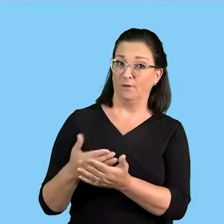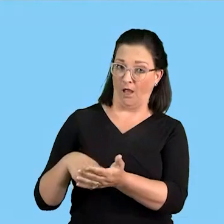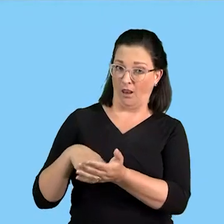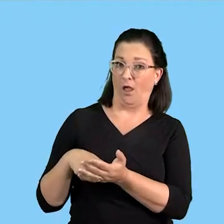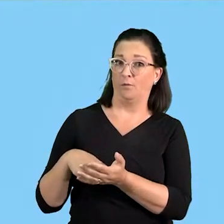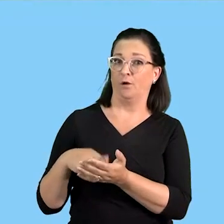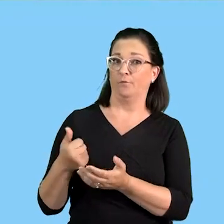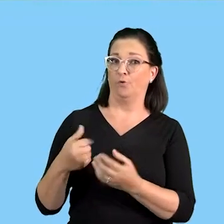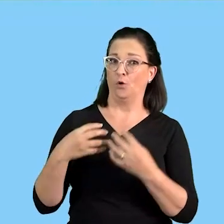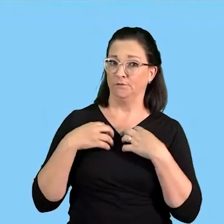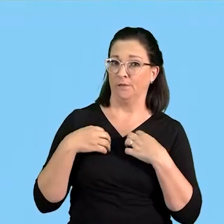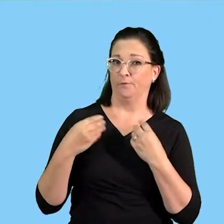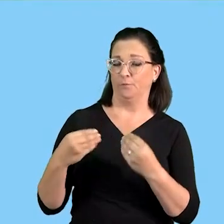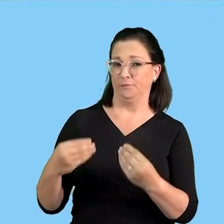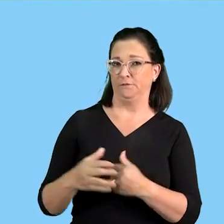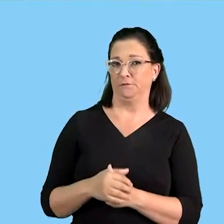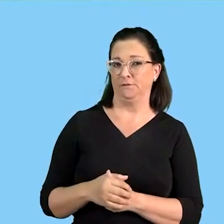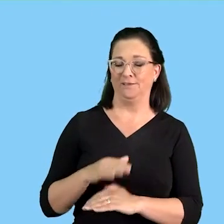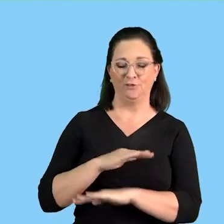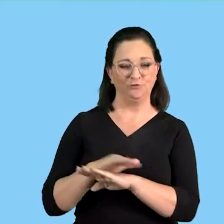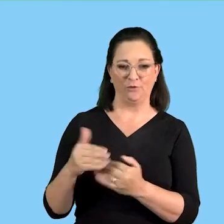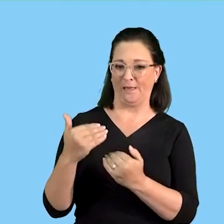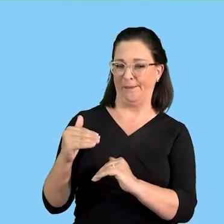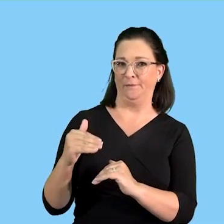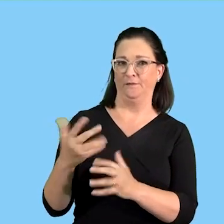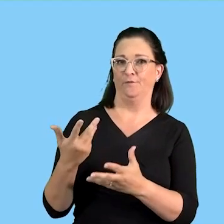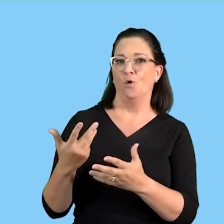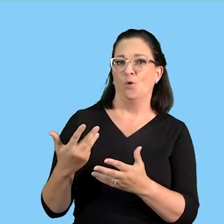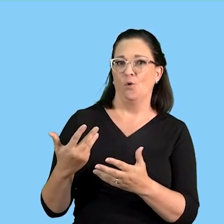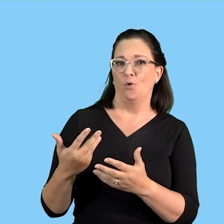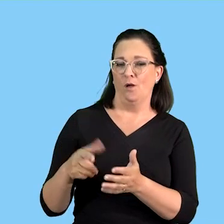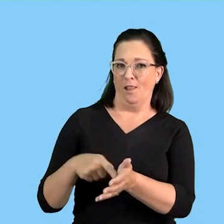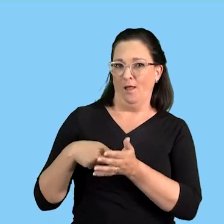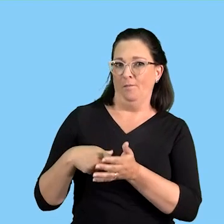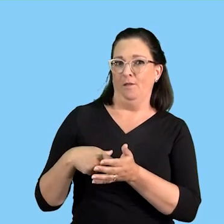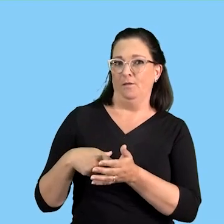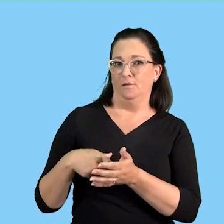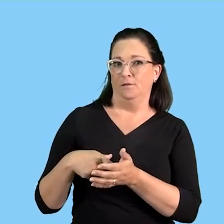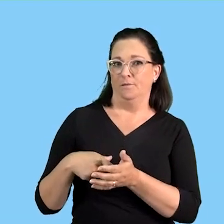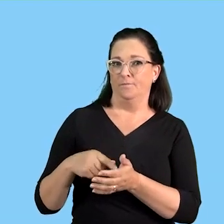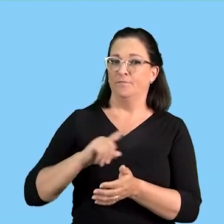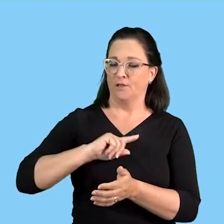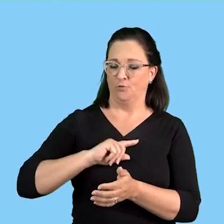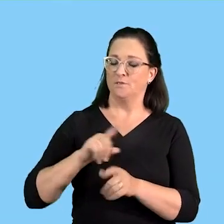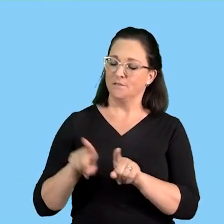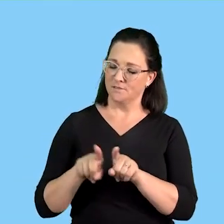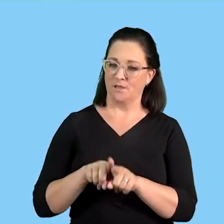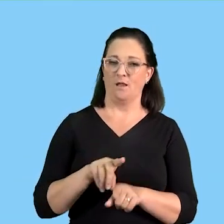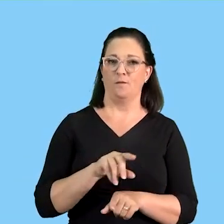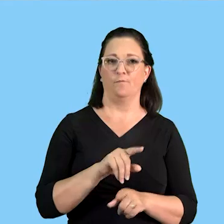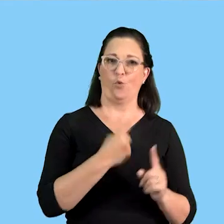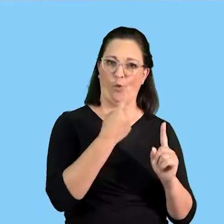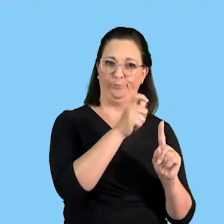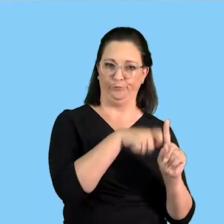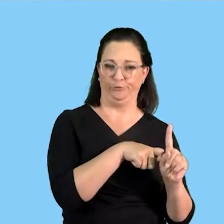severally liable for the debts of the business, meaning unlimited liability for the partners, which is also applicable to sole